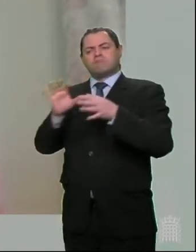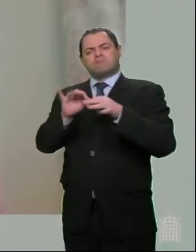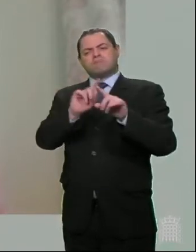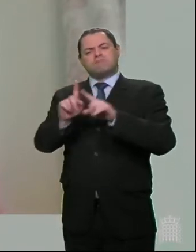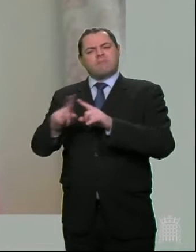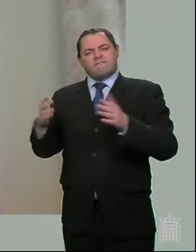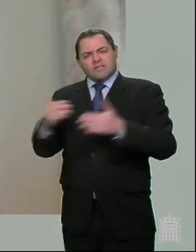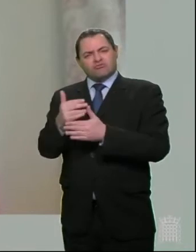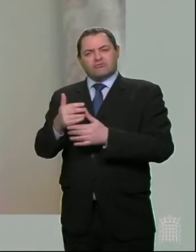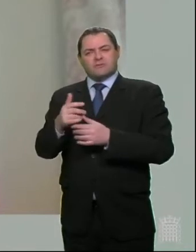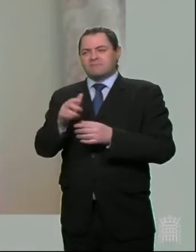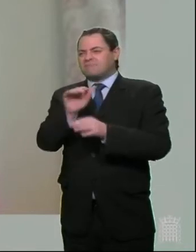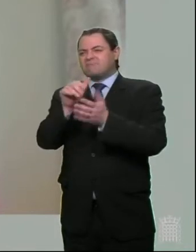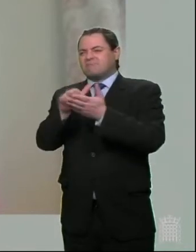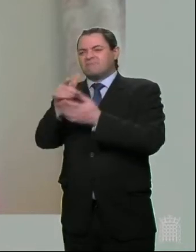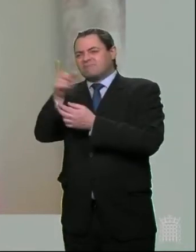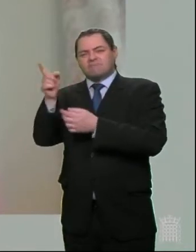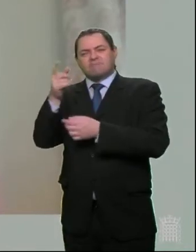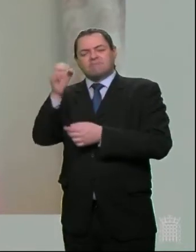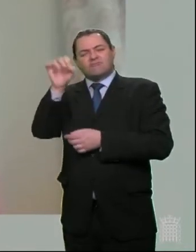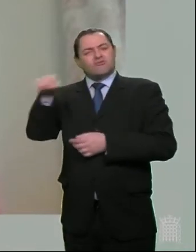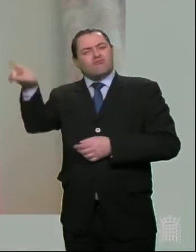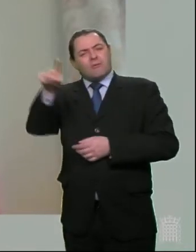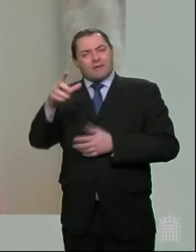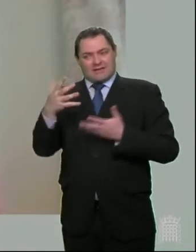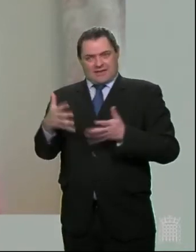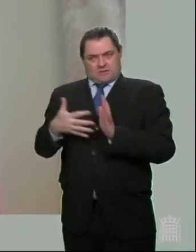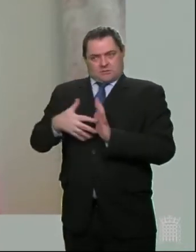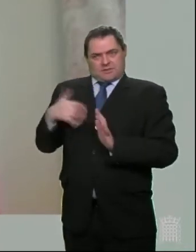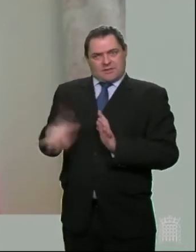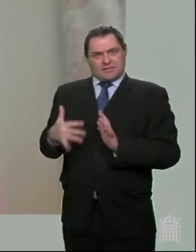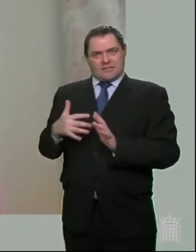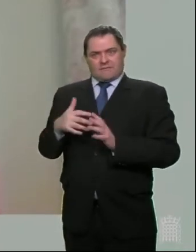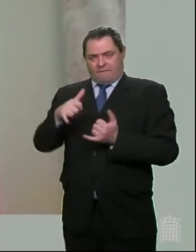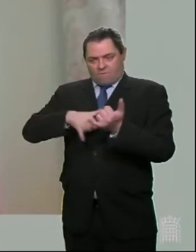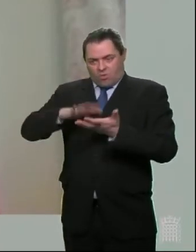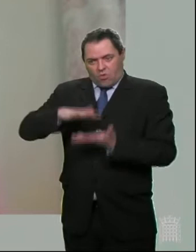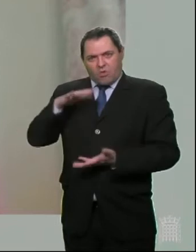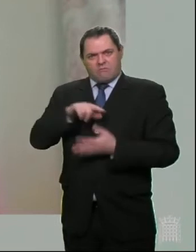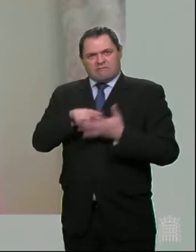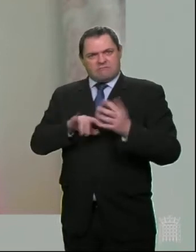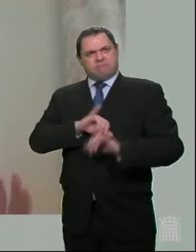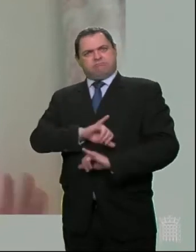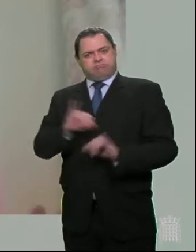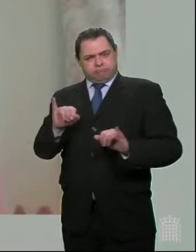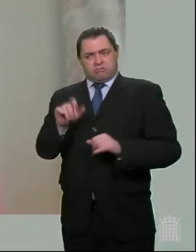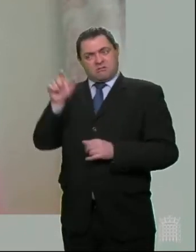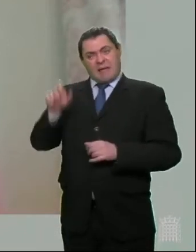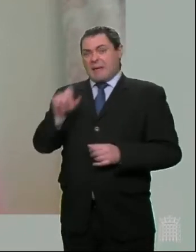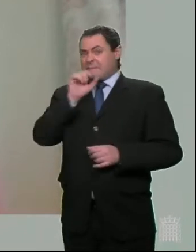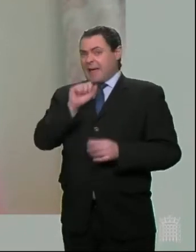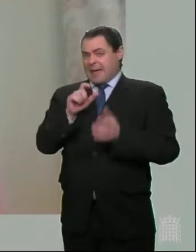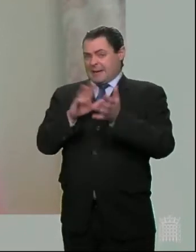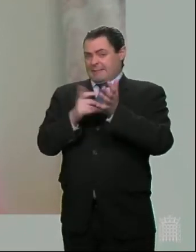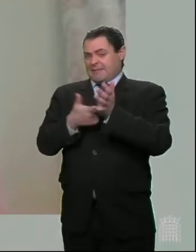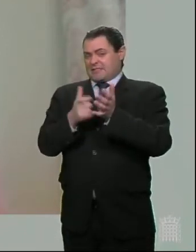going across the English Channel, but it's proving extremely challenging, expensive and time-consuming. Mr. Chapman is creating an opportunity to develop